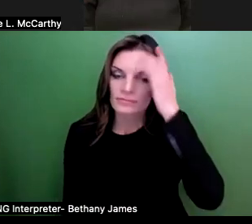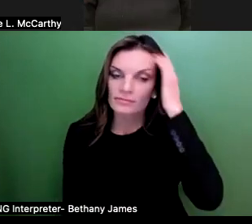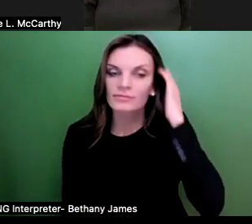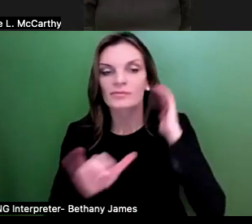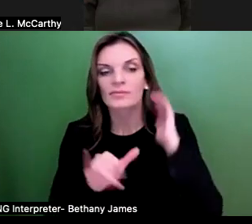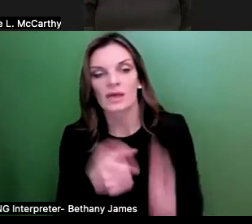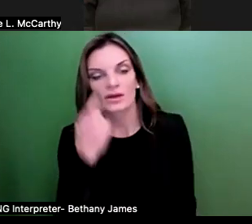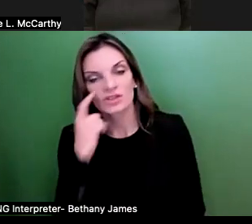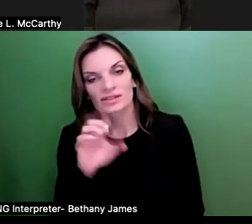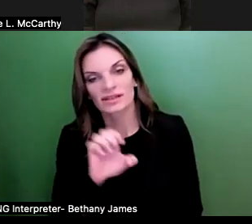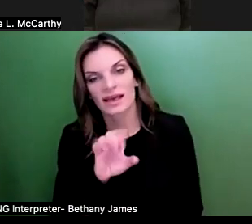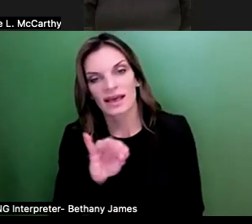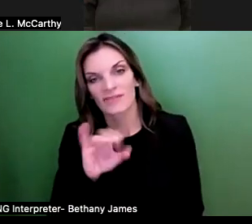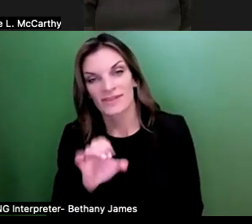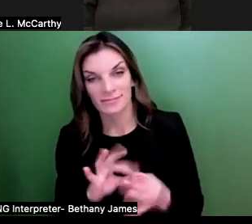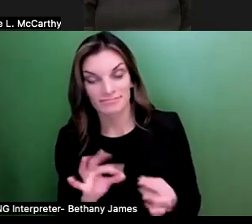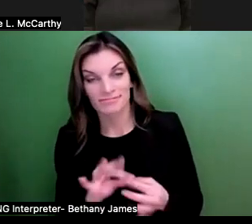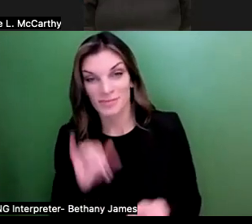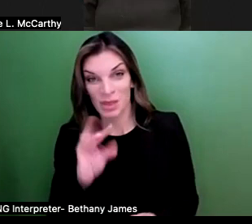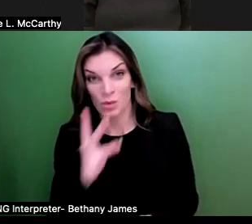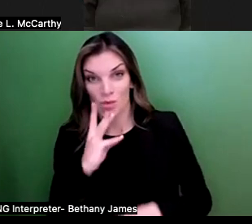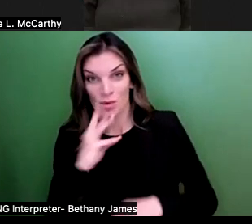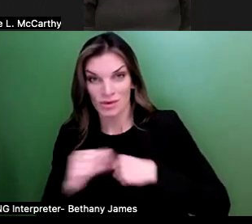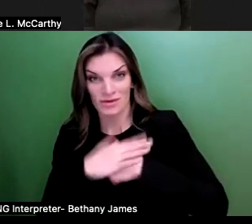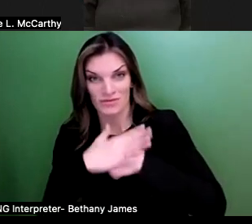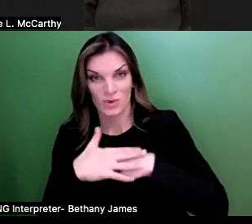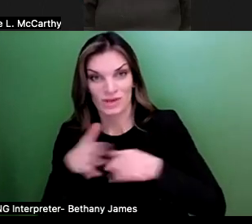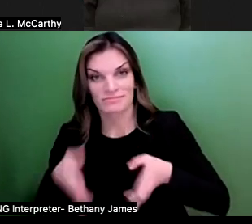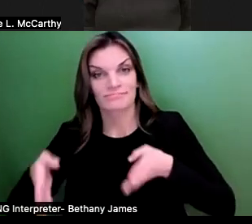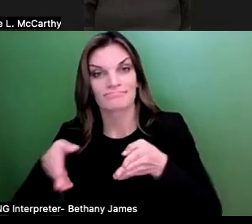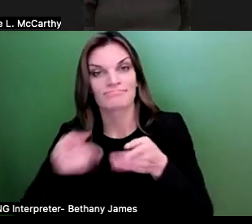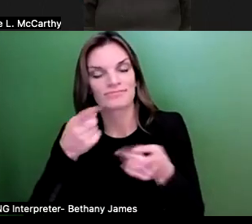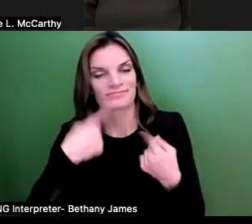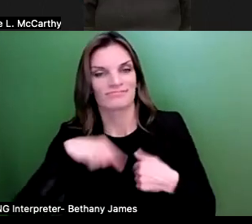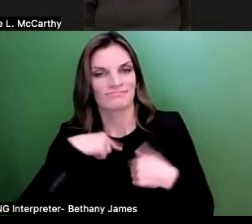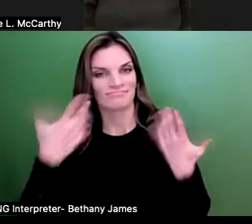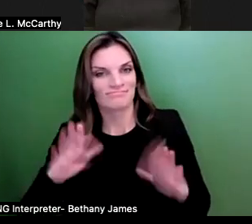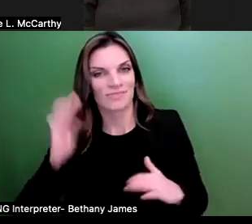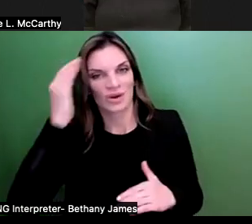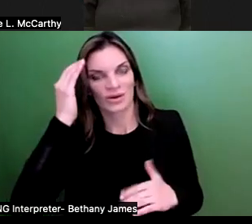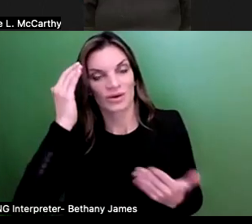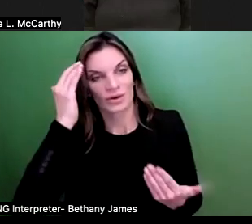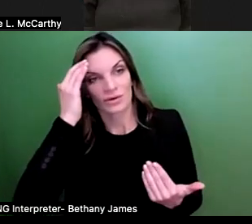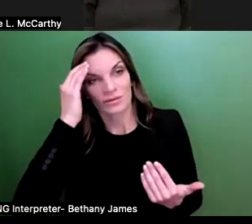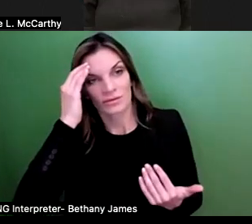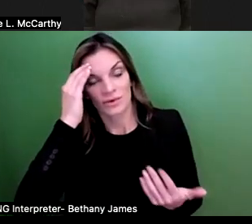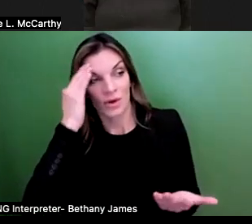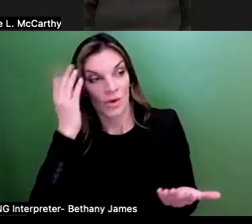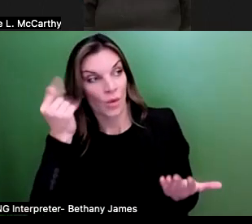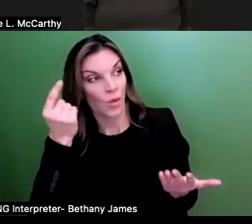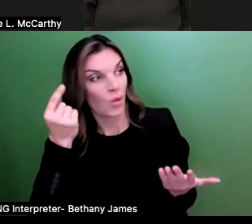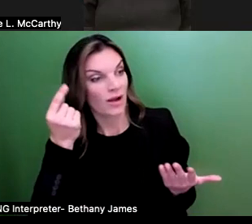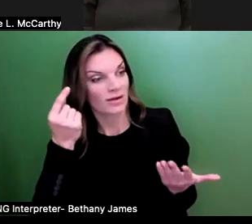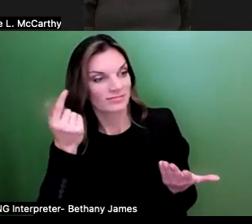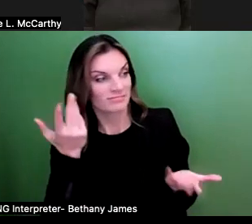said. The waterfront, as we know, we don't know what it's going to be. I think one thing that